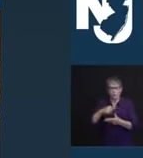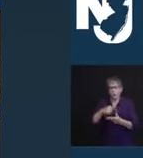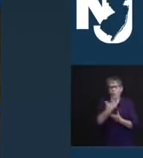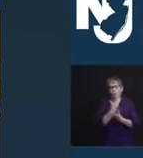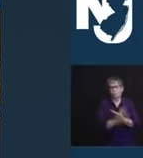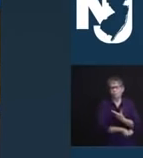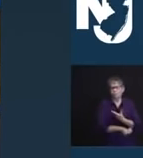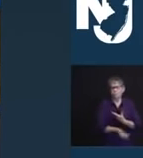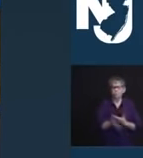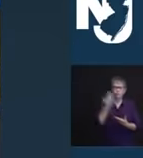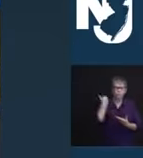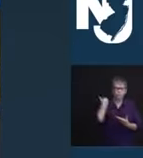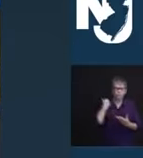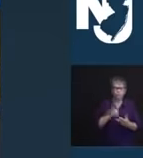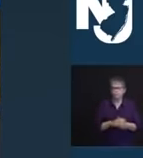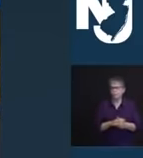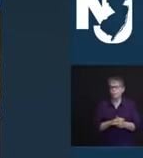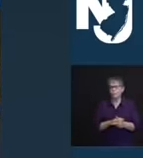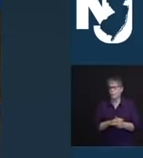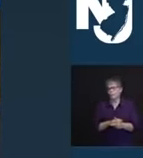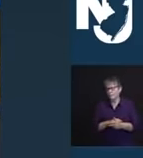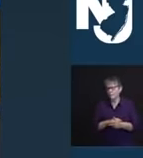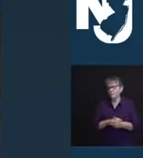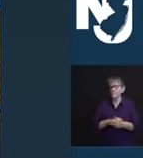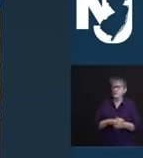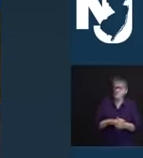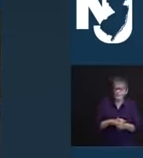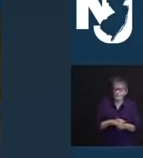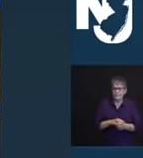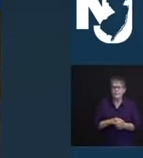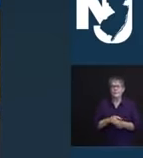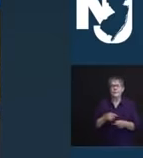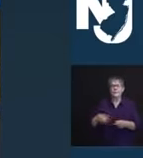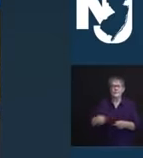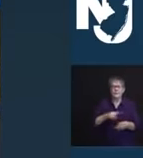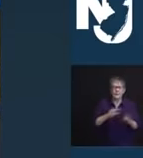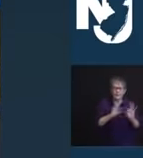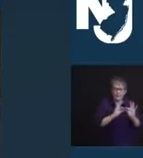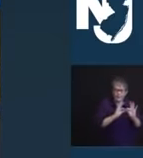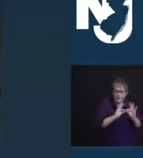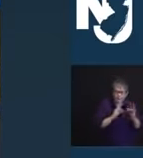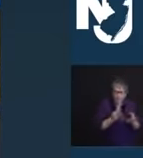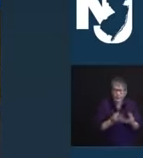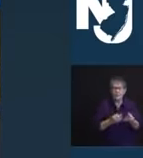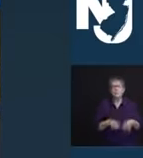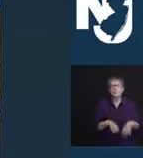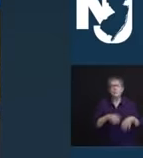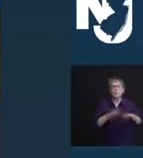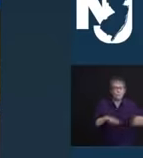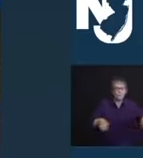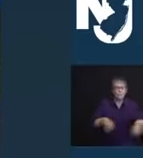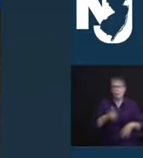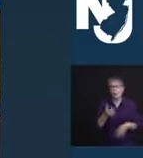prayers. He also leaves behind his sons and their families, including his grandchildren, Madison, Michael, Ava, and the newly born